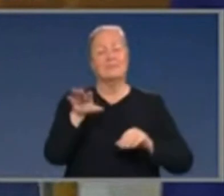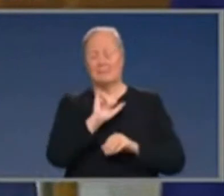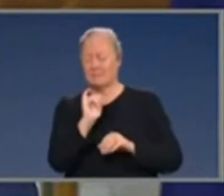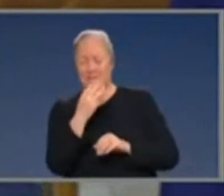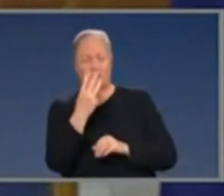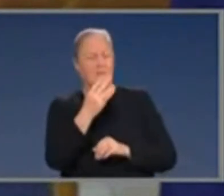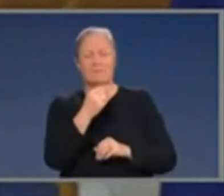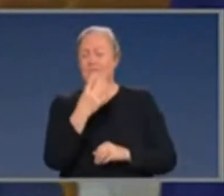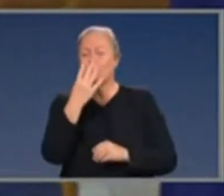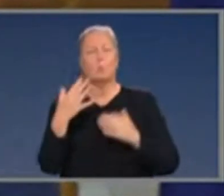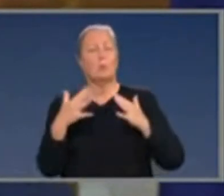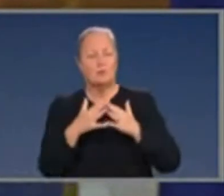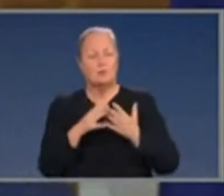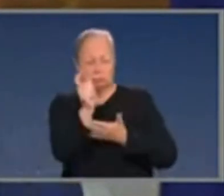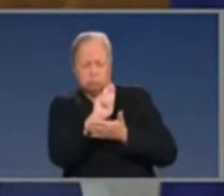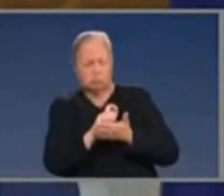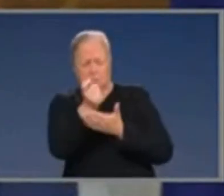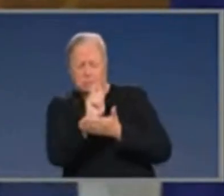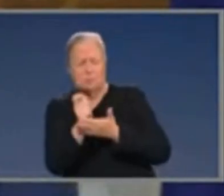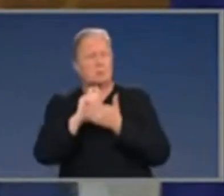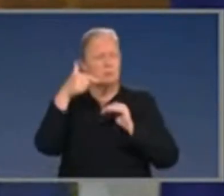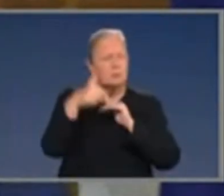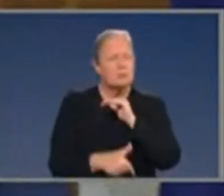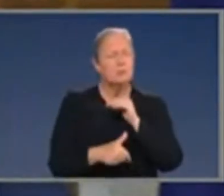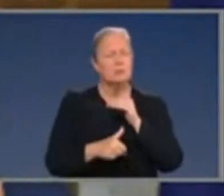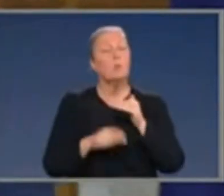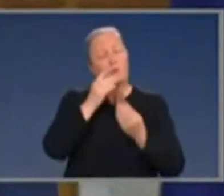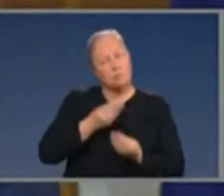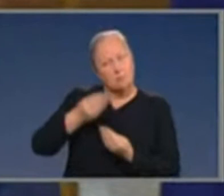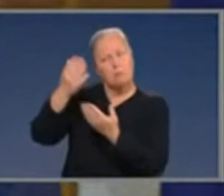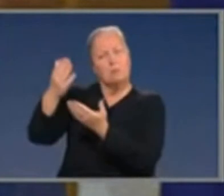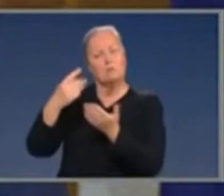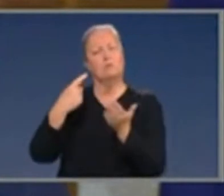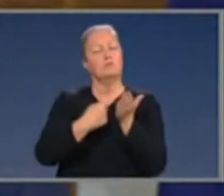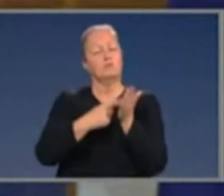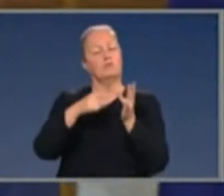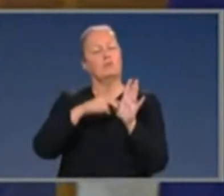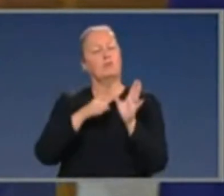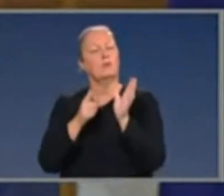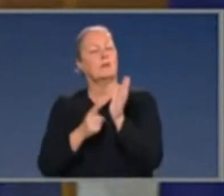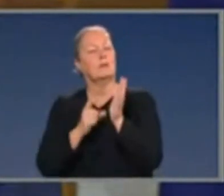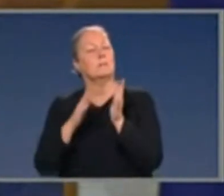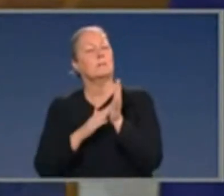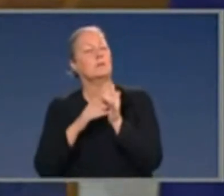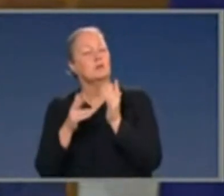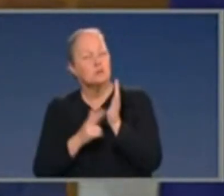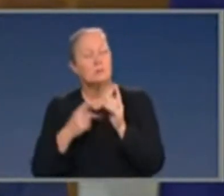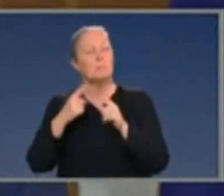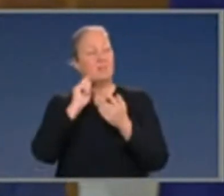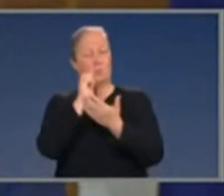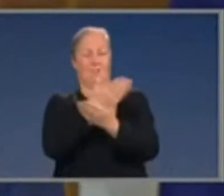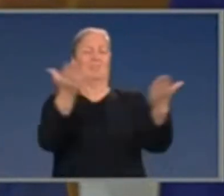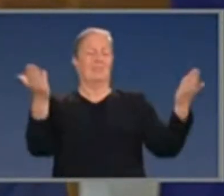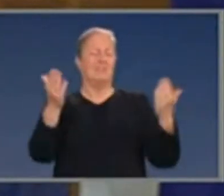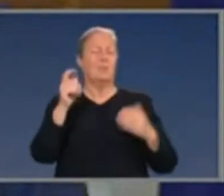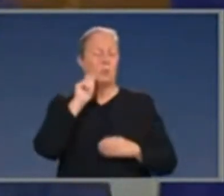being written up at the moment, and it will also be provided to the Royal Commission. It will also come into the public domain. The lessons we've